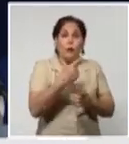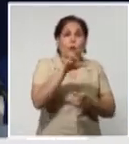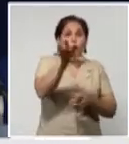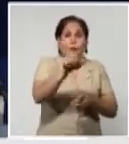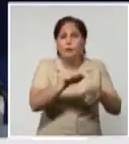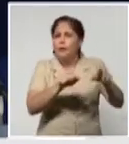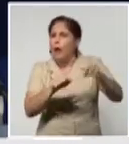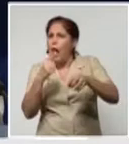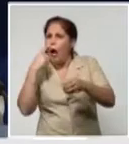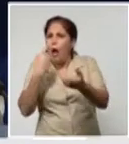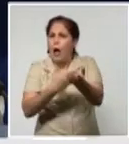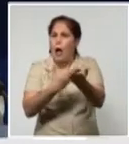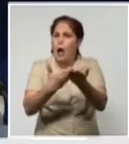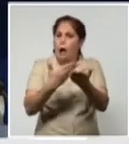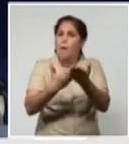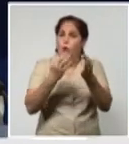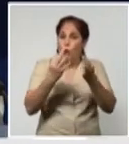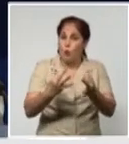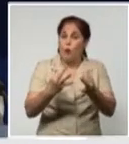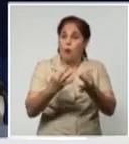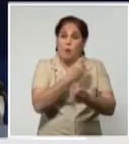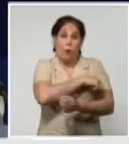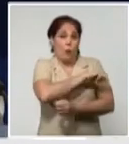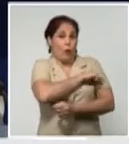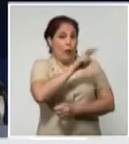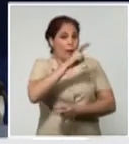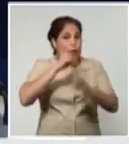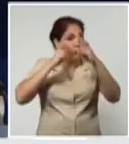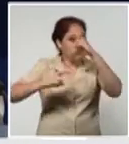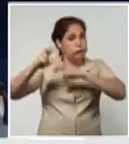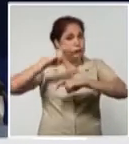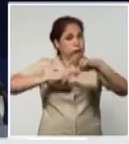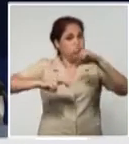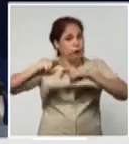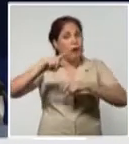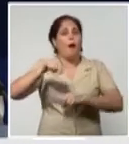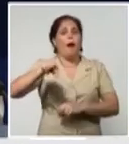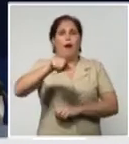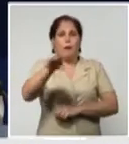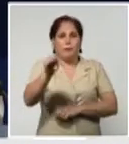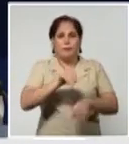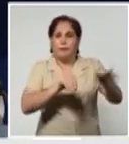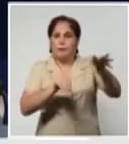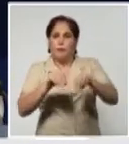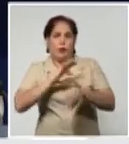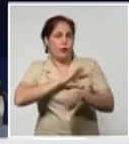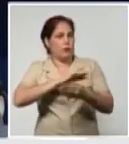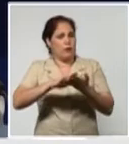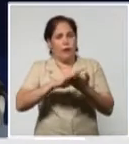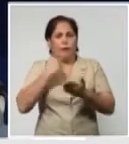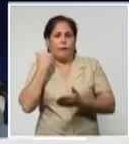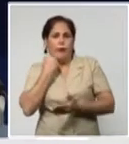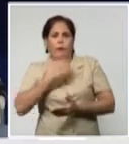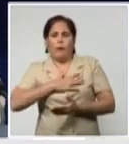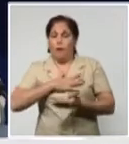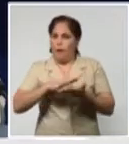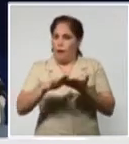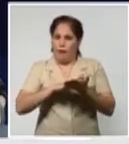15 days and who have tested positive while being totally asymptomatic.